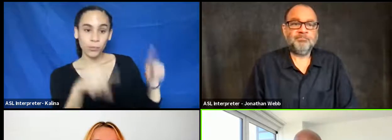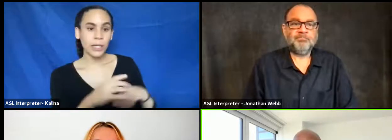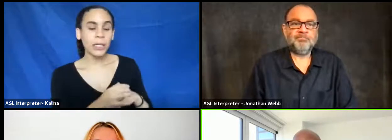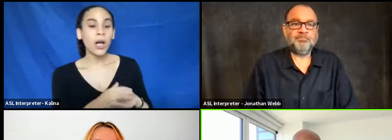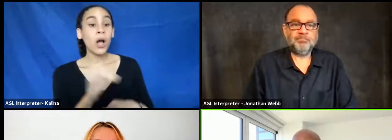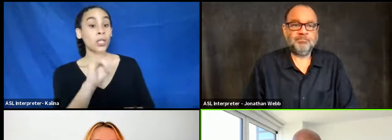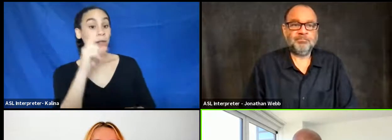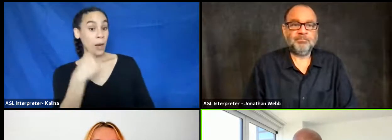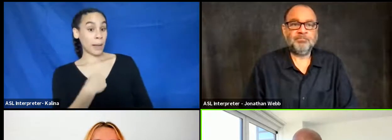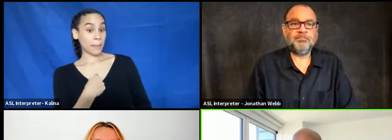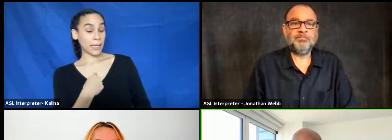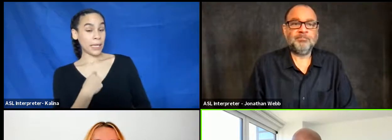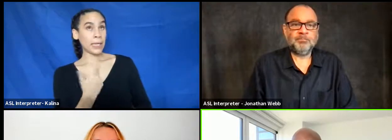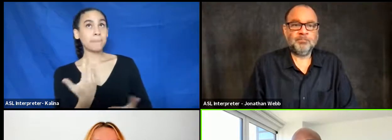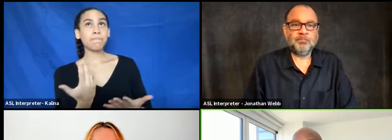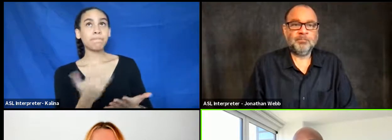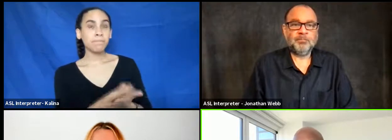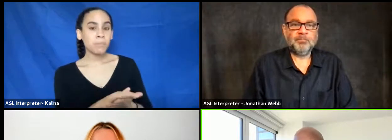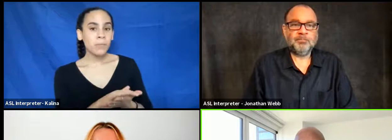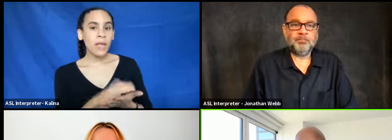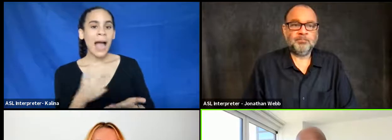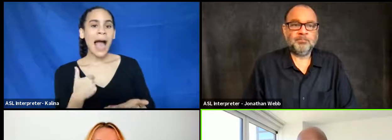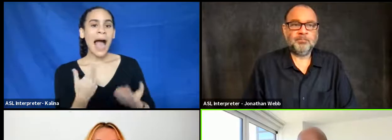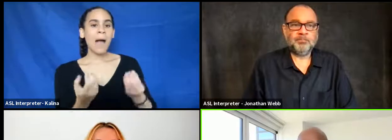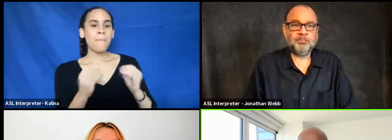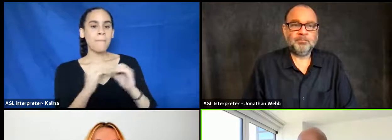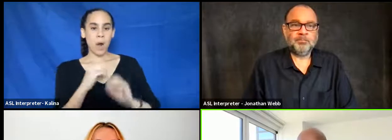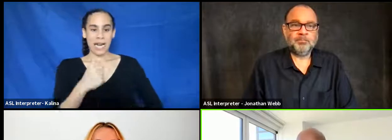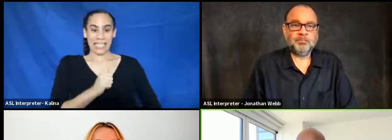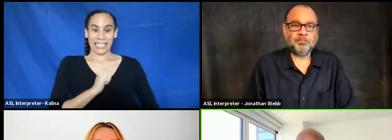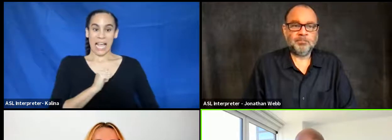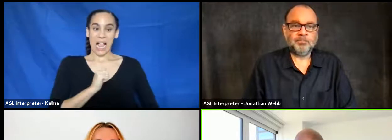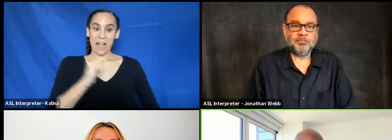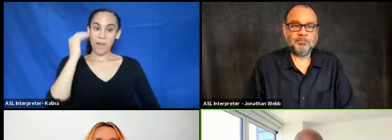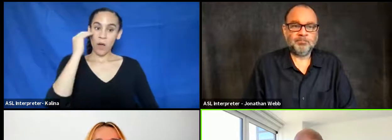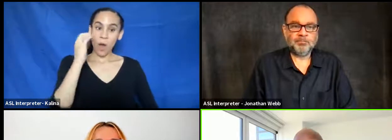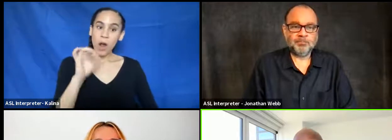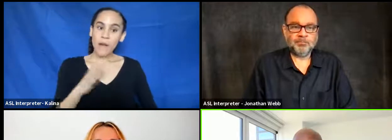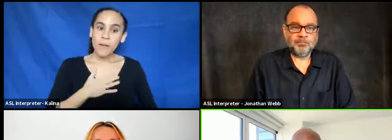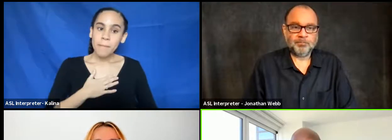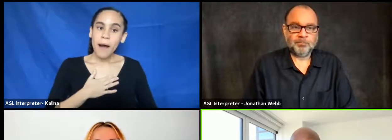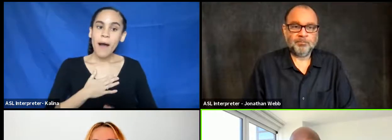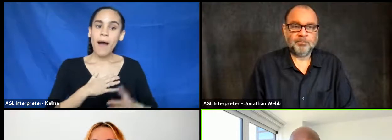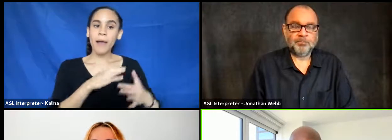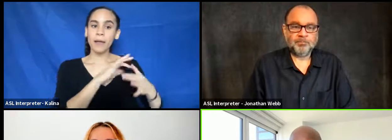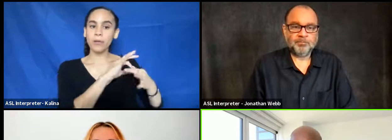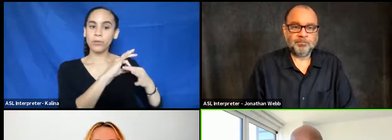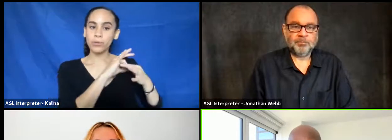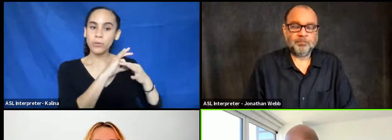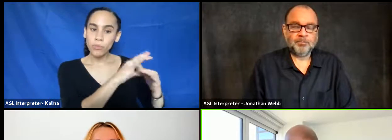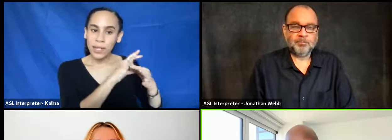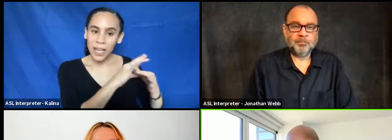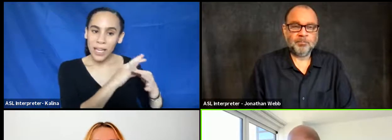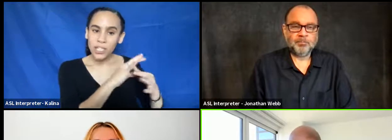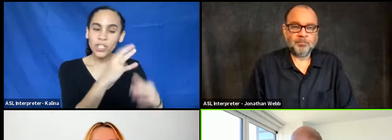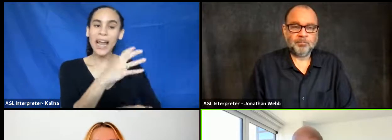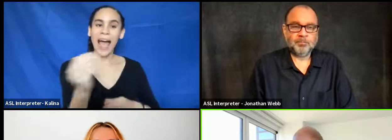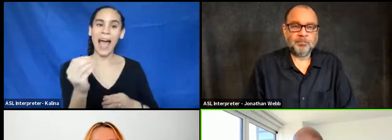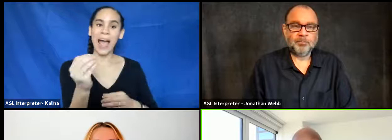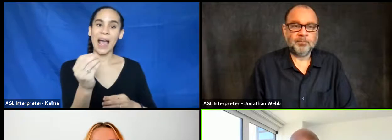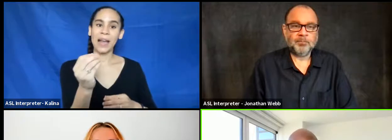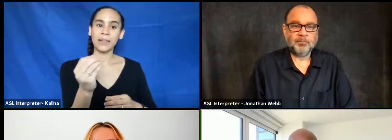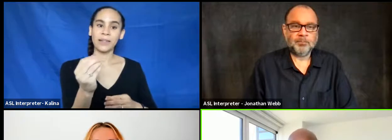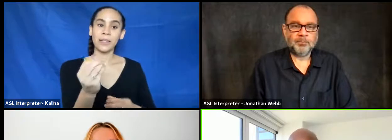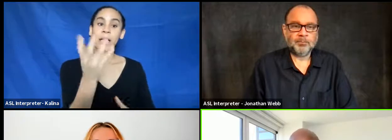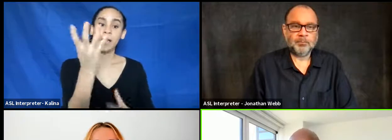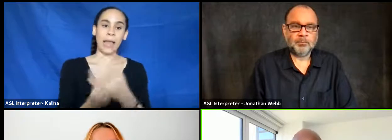for me, it's like I'm more self-aware now of my relationship and lack thereof with